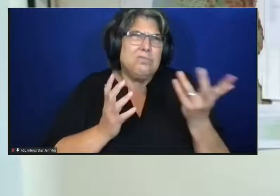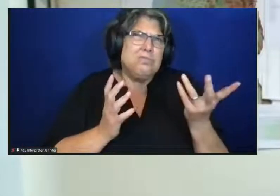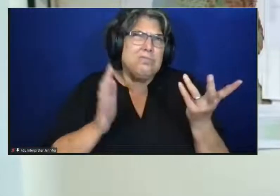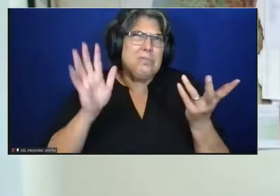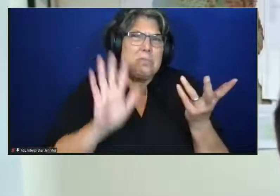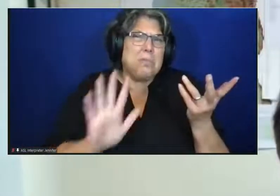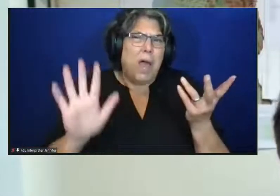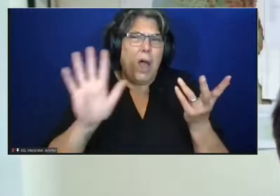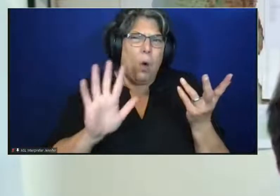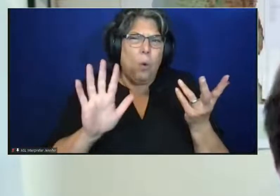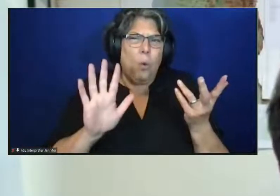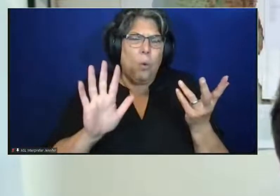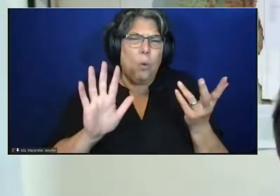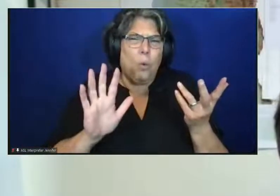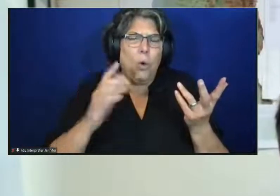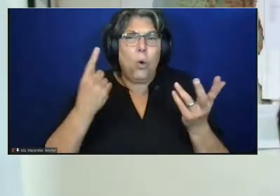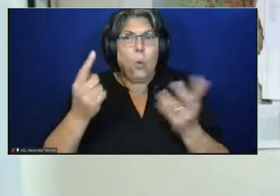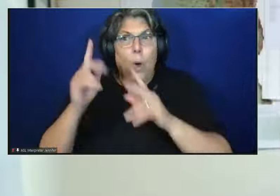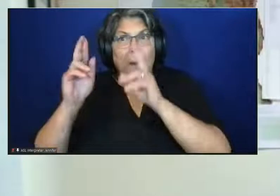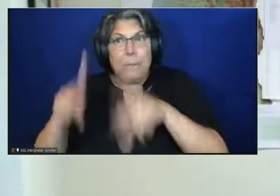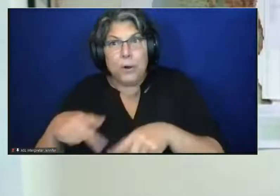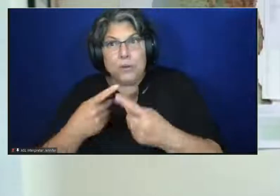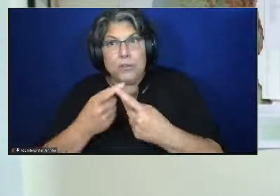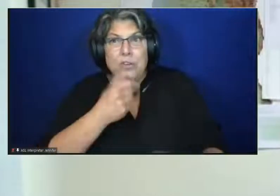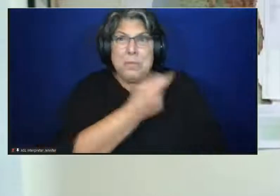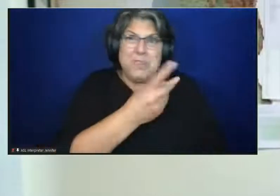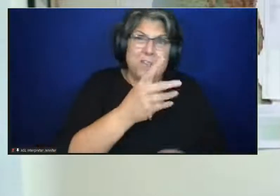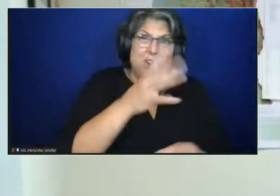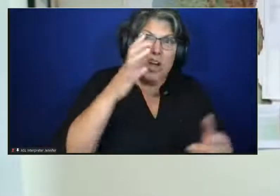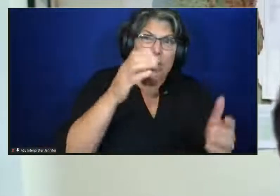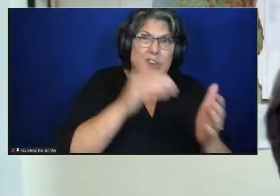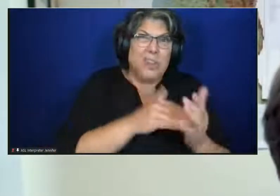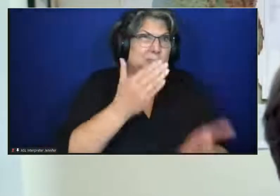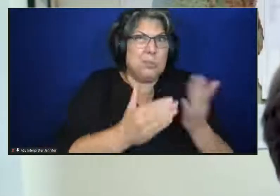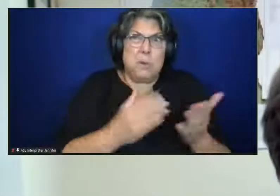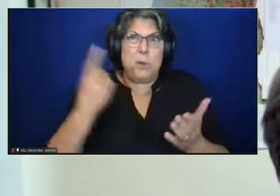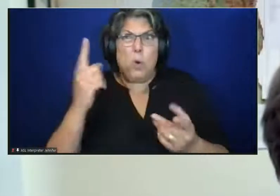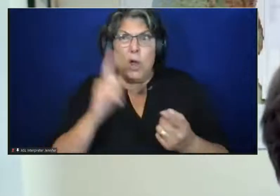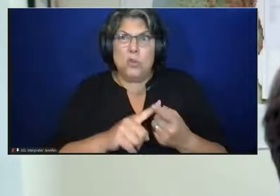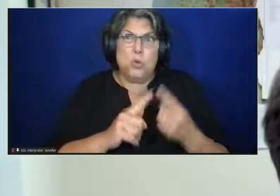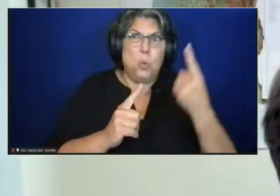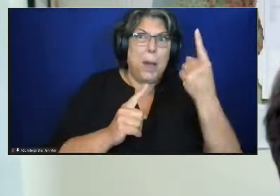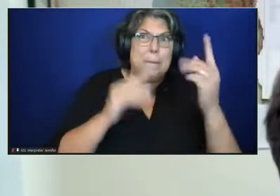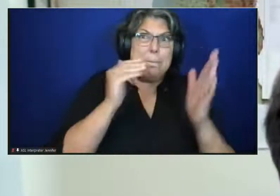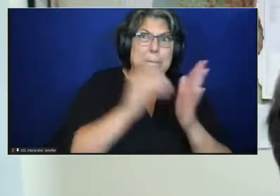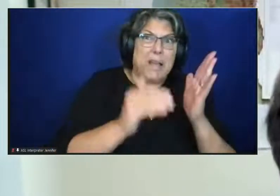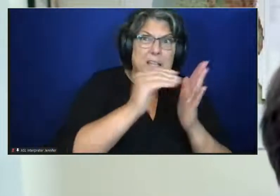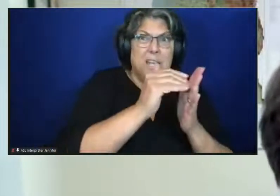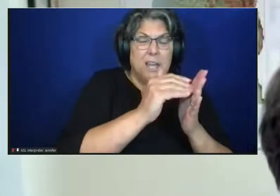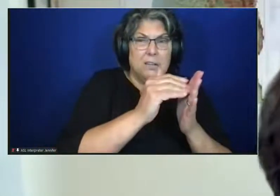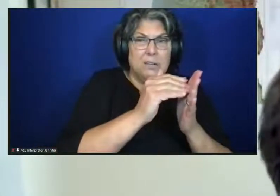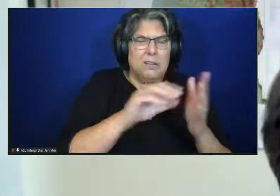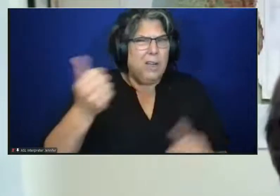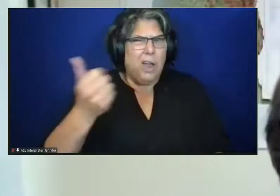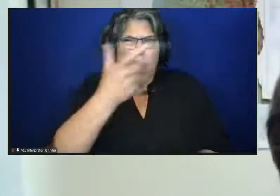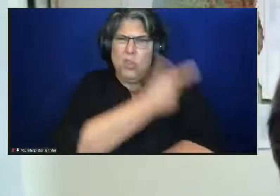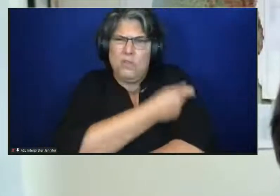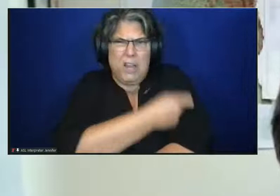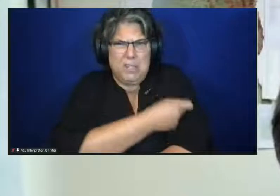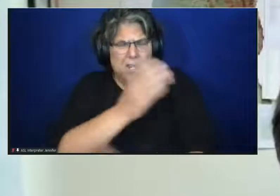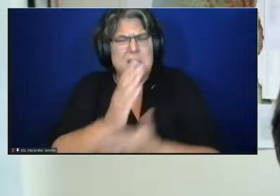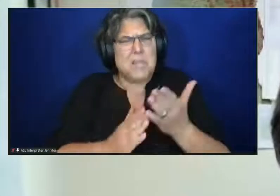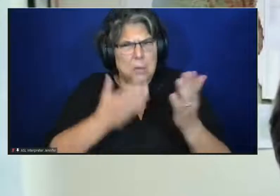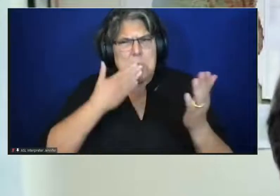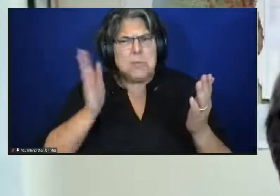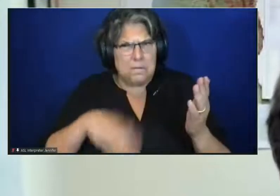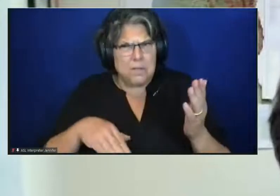of 1 in several hundred thousands to 1 million. And other vaccines are typically, there are some severe side effects